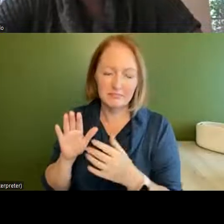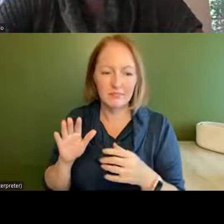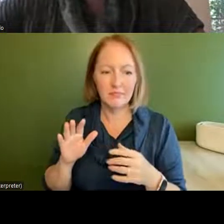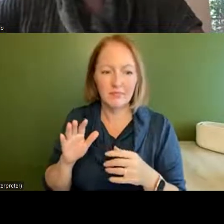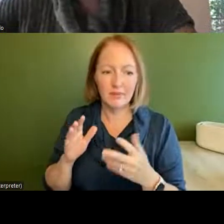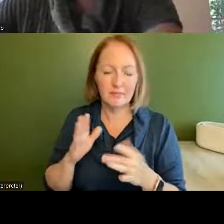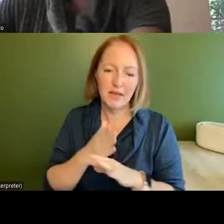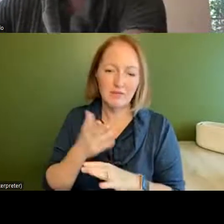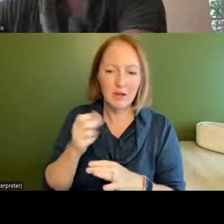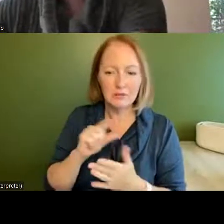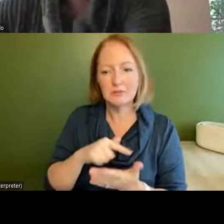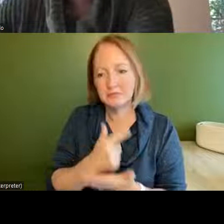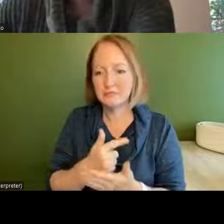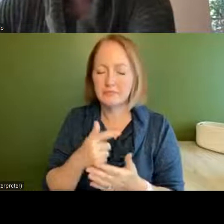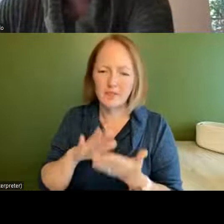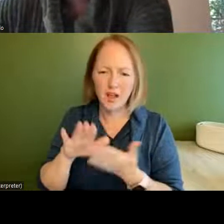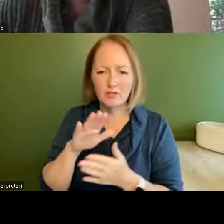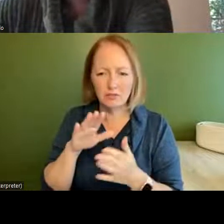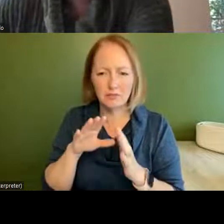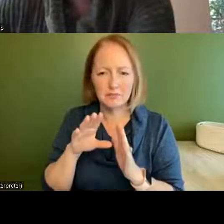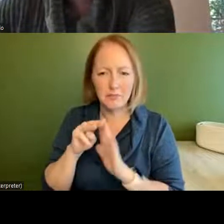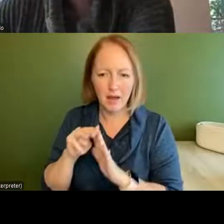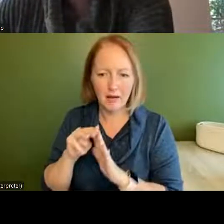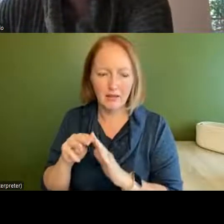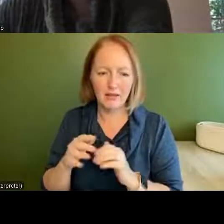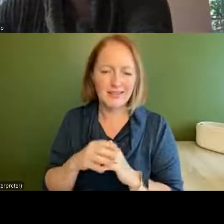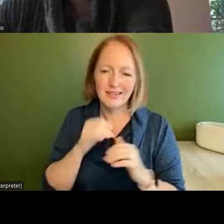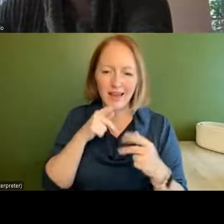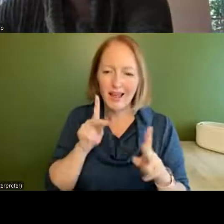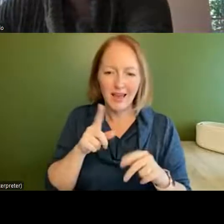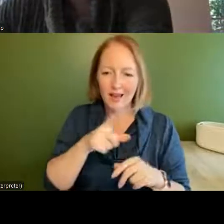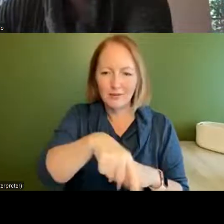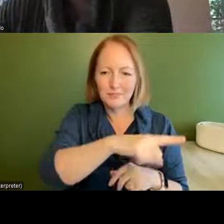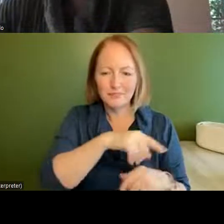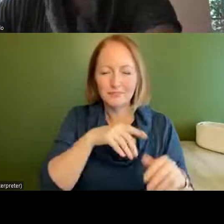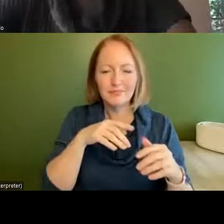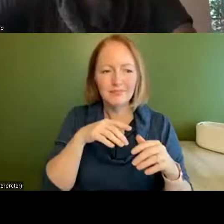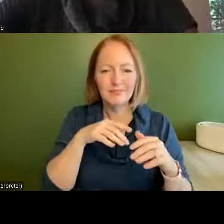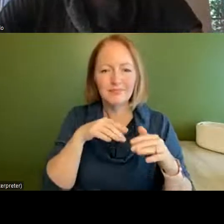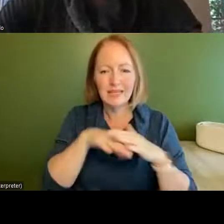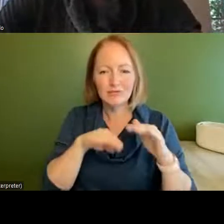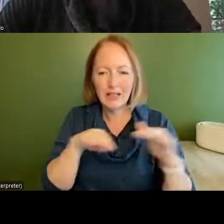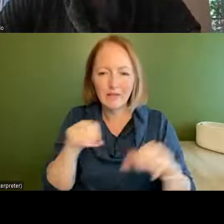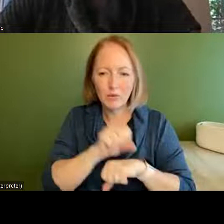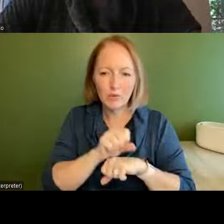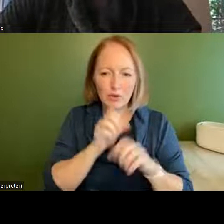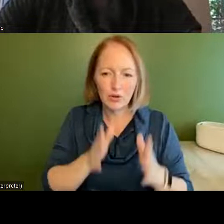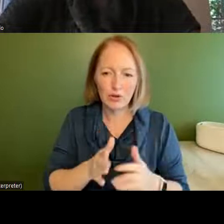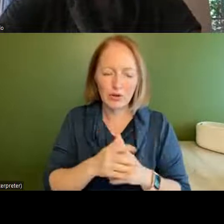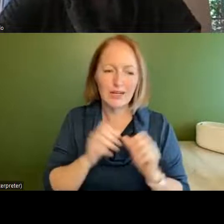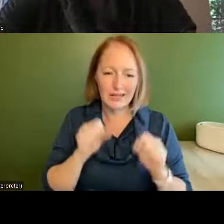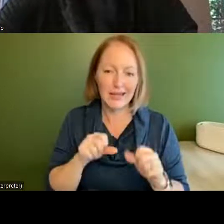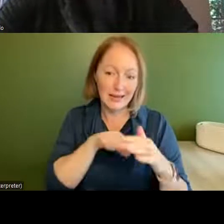post-secondary, educational model, which it doesn't allow for entry-level workers to really be able